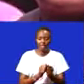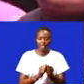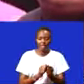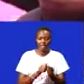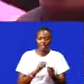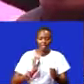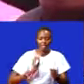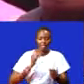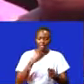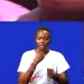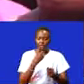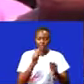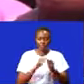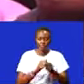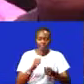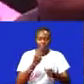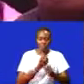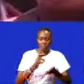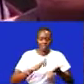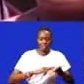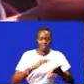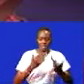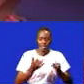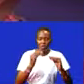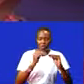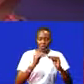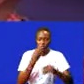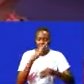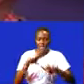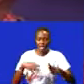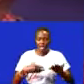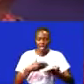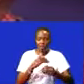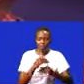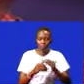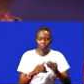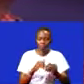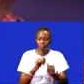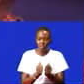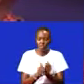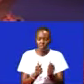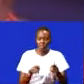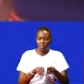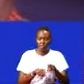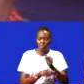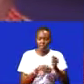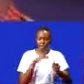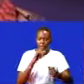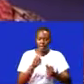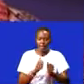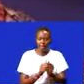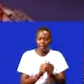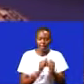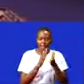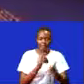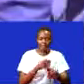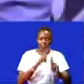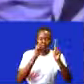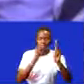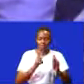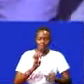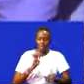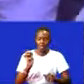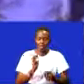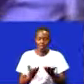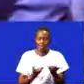tenenya kawatim registration, omeo nuwa waromo mwando wangi kaka jowanya lodi mbele. Kil Fred Odumo benten kod jodio mag ODM, mag Kisumu